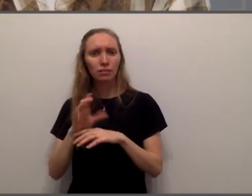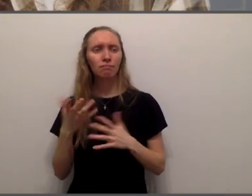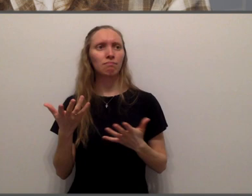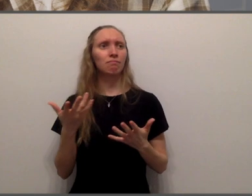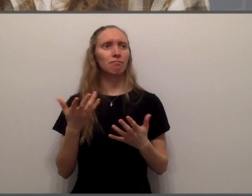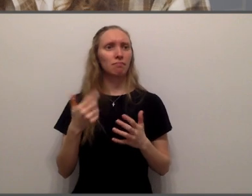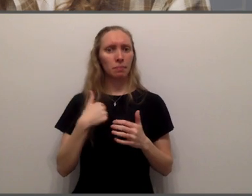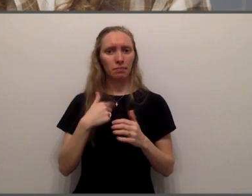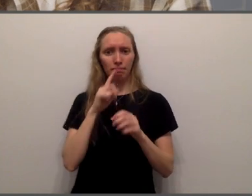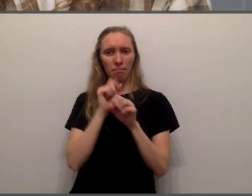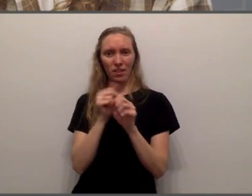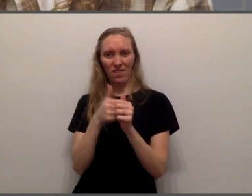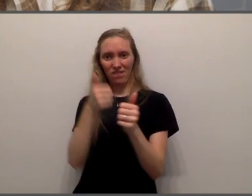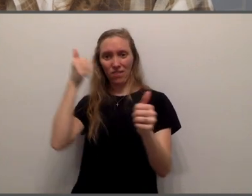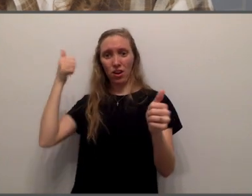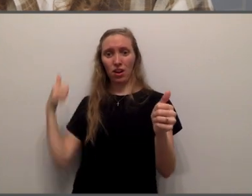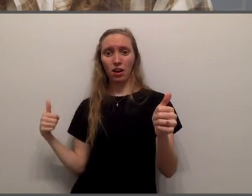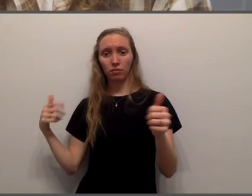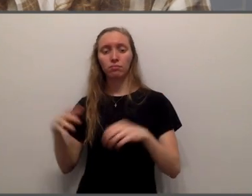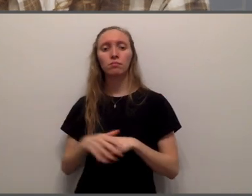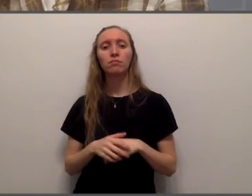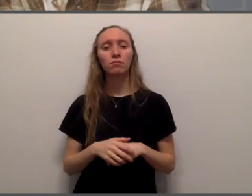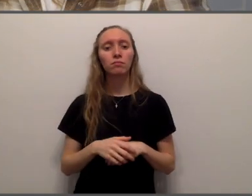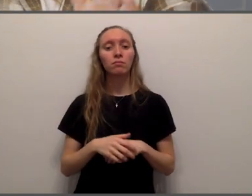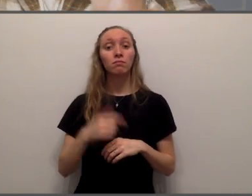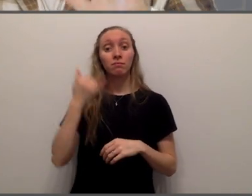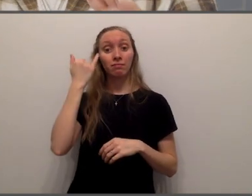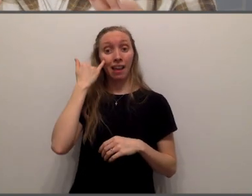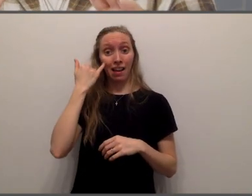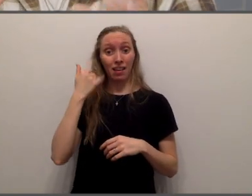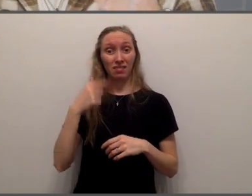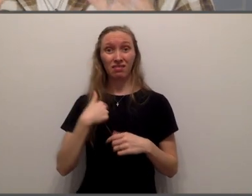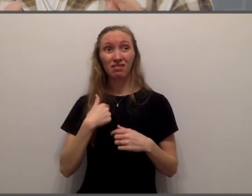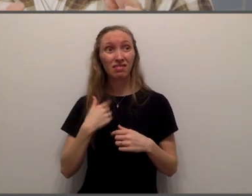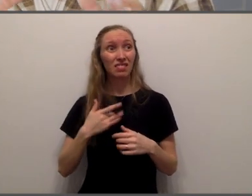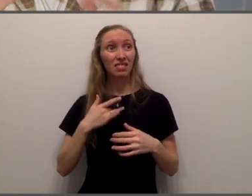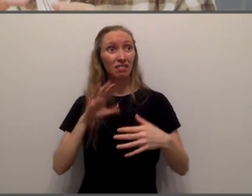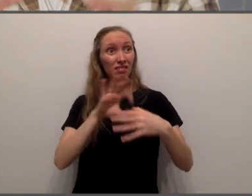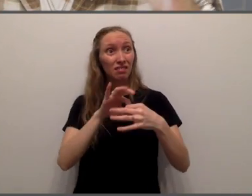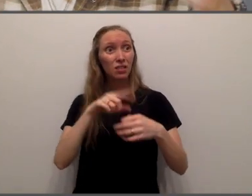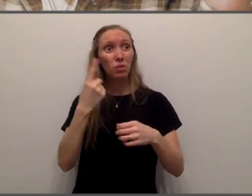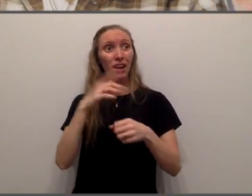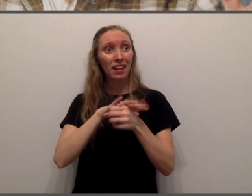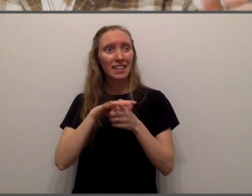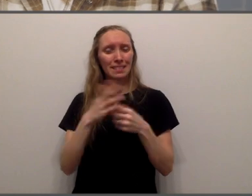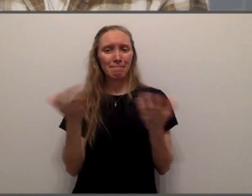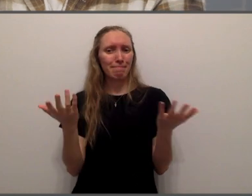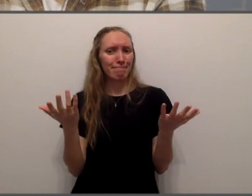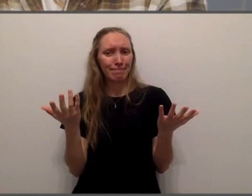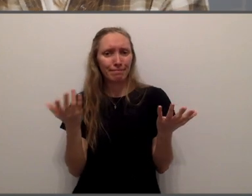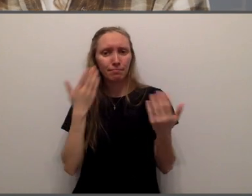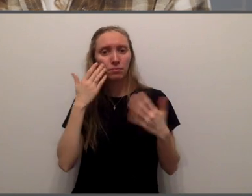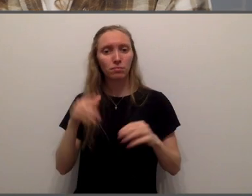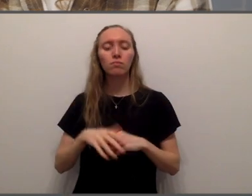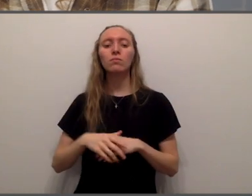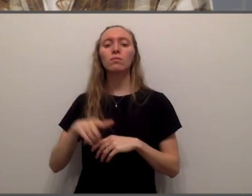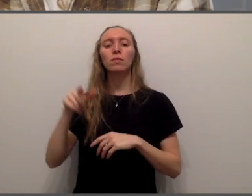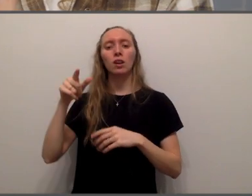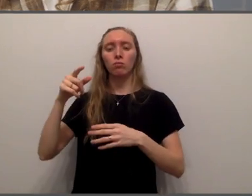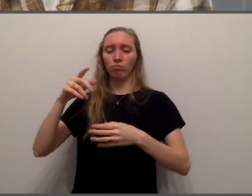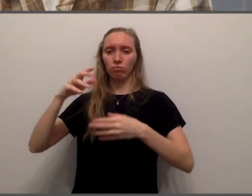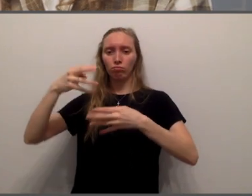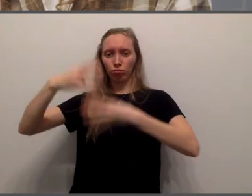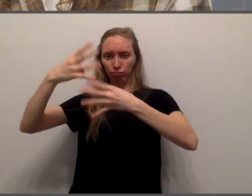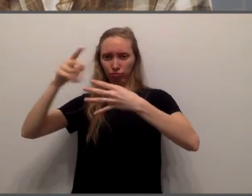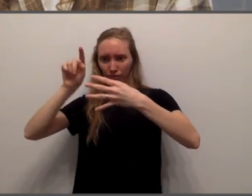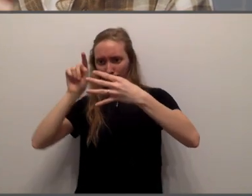is one of those links that just says online. And if your only connection with us is online because you are removed geographically, then